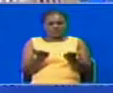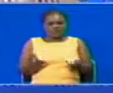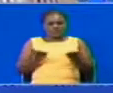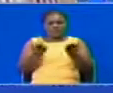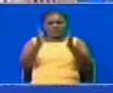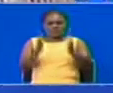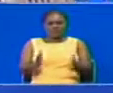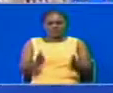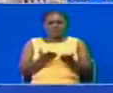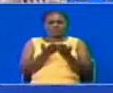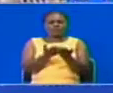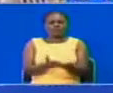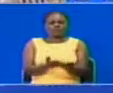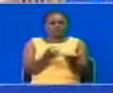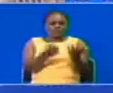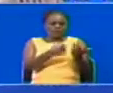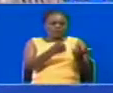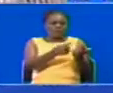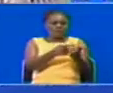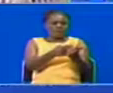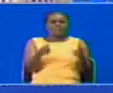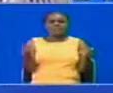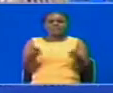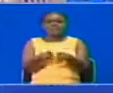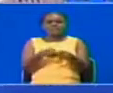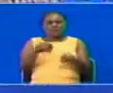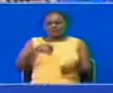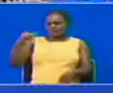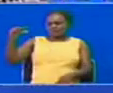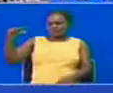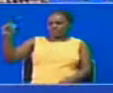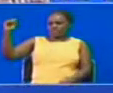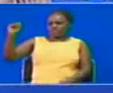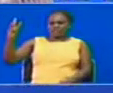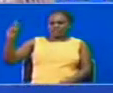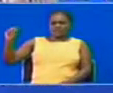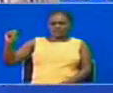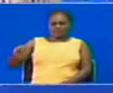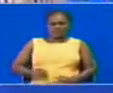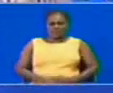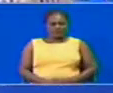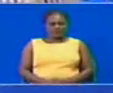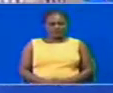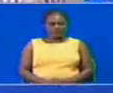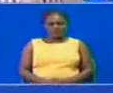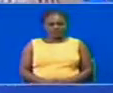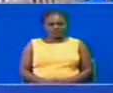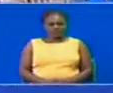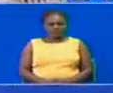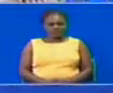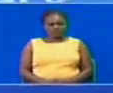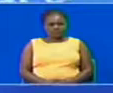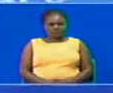And the database was equipped with the GSM type-approved forms.